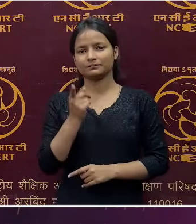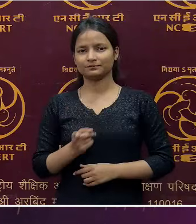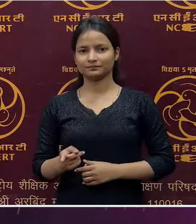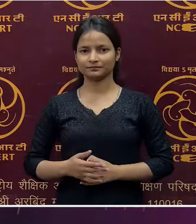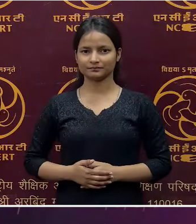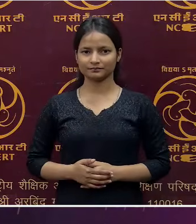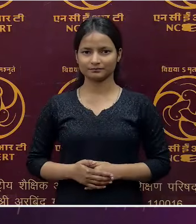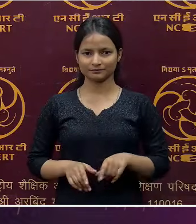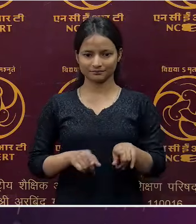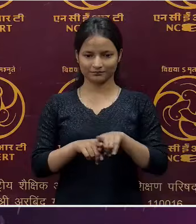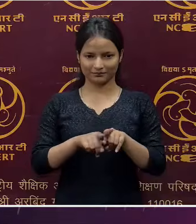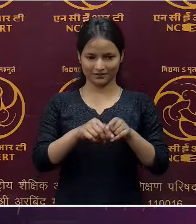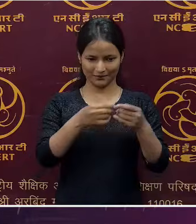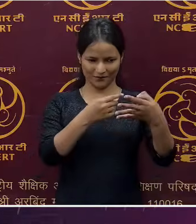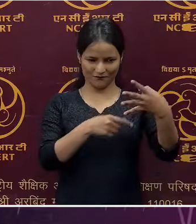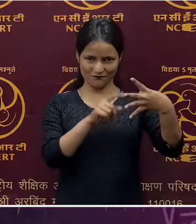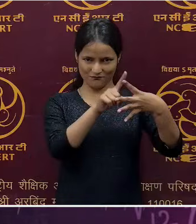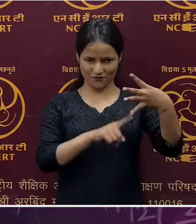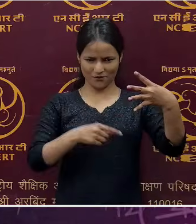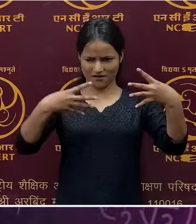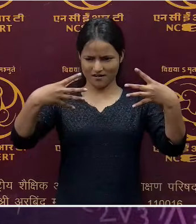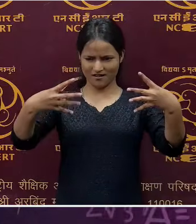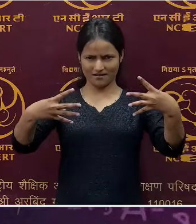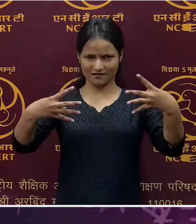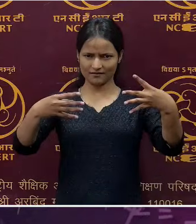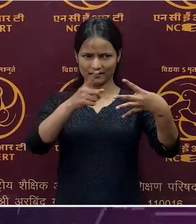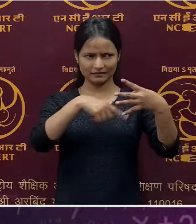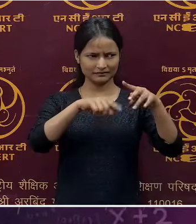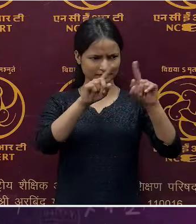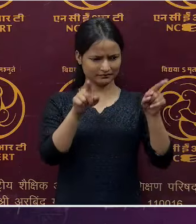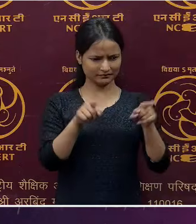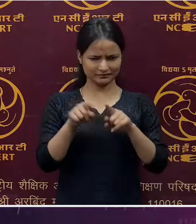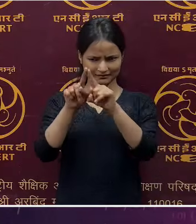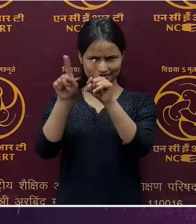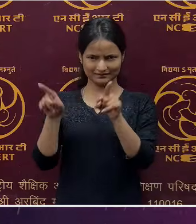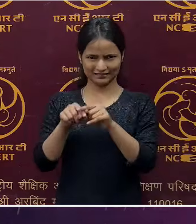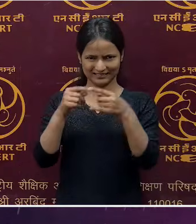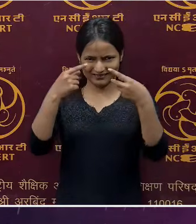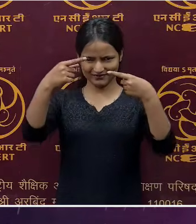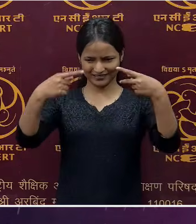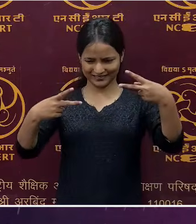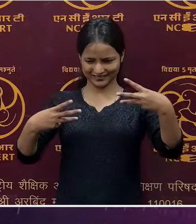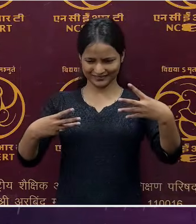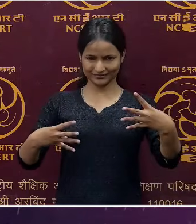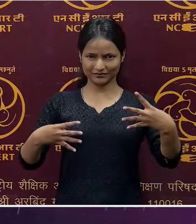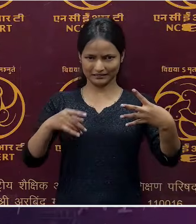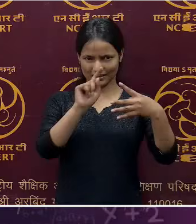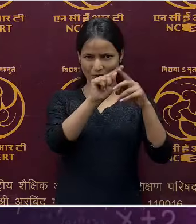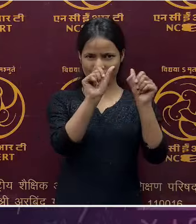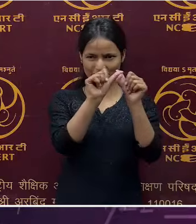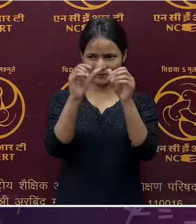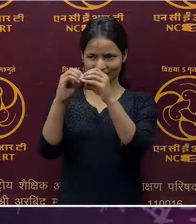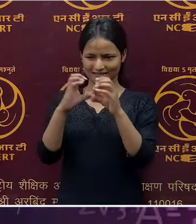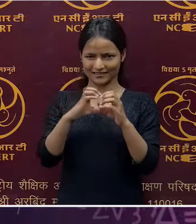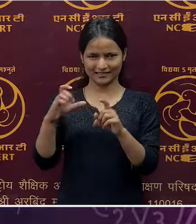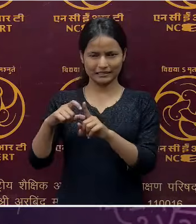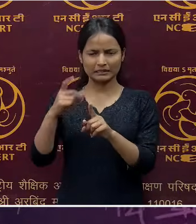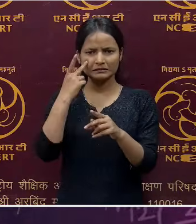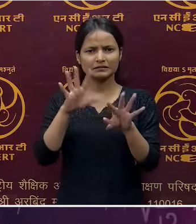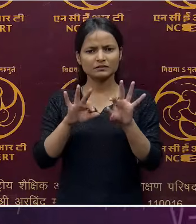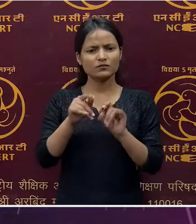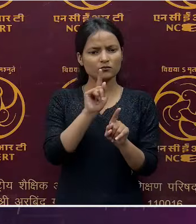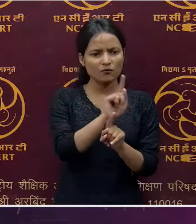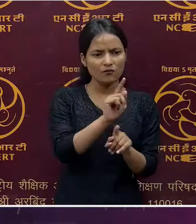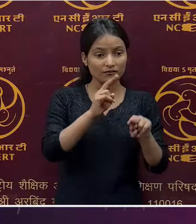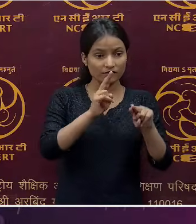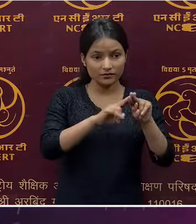example of relation. But in the four option, 4 is not function, but 1 is the function. So we